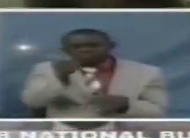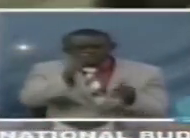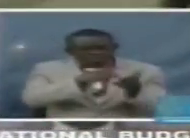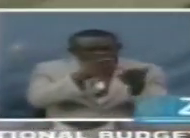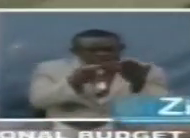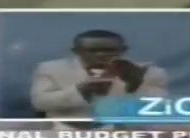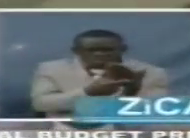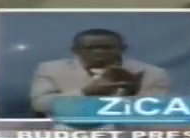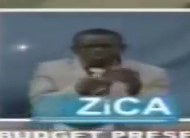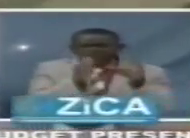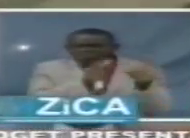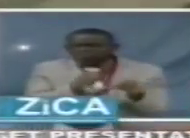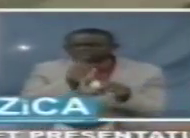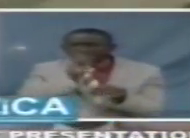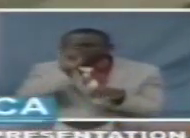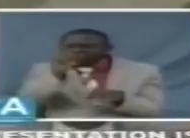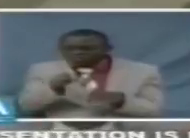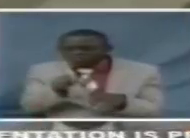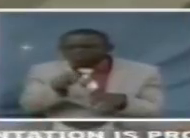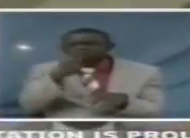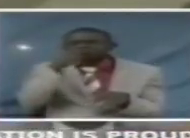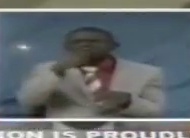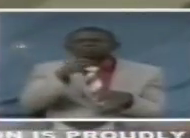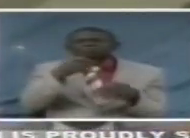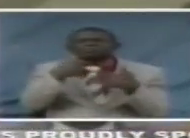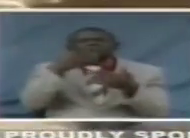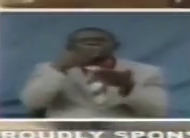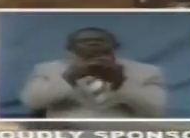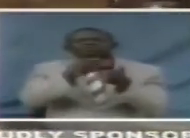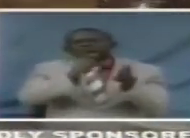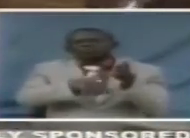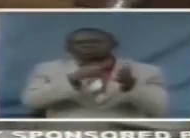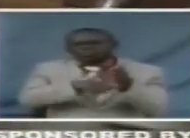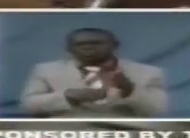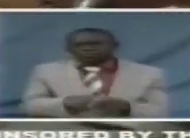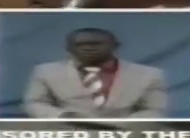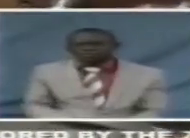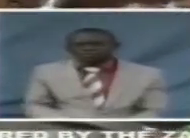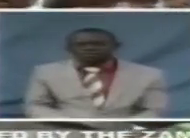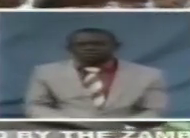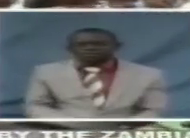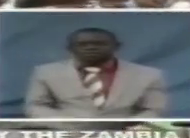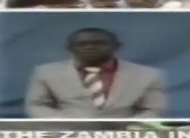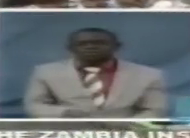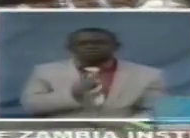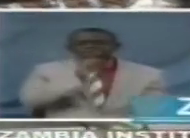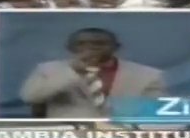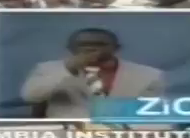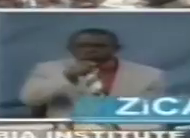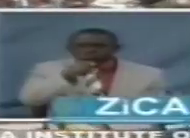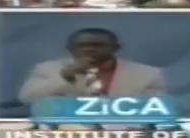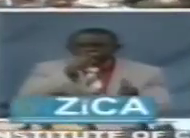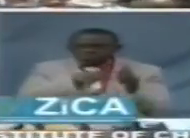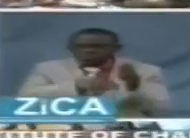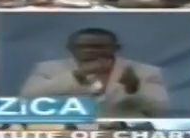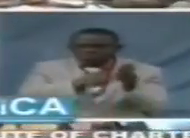any undertaking to cover risk of the insured and the insurer must be cost